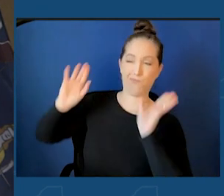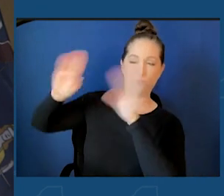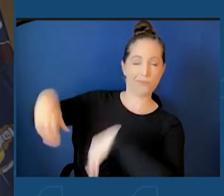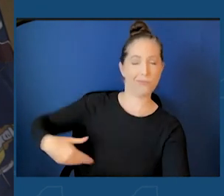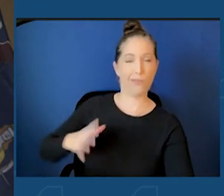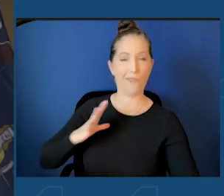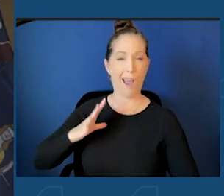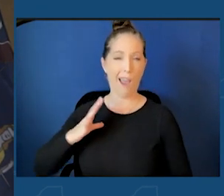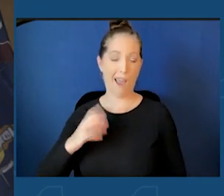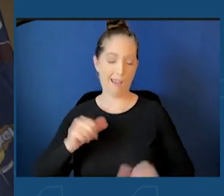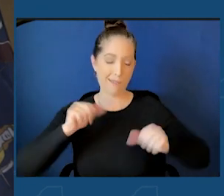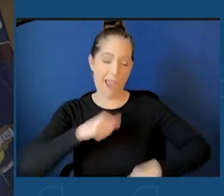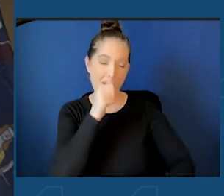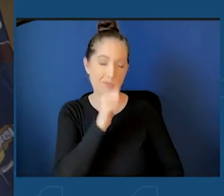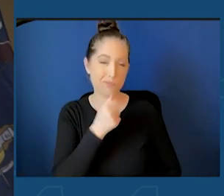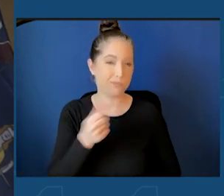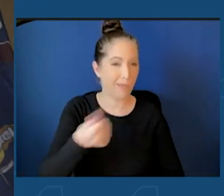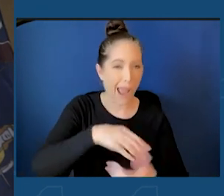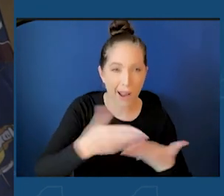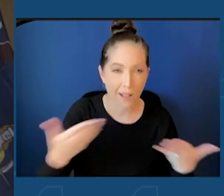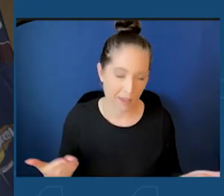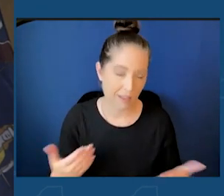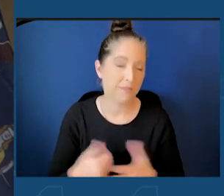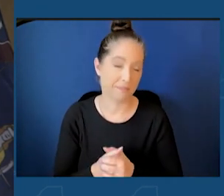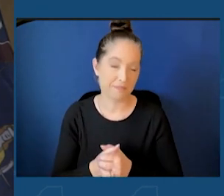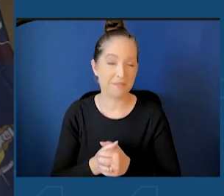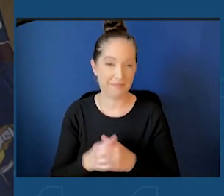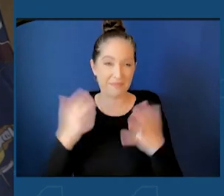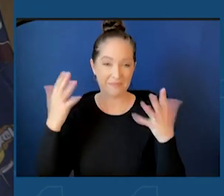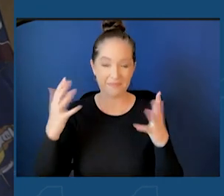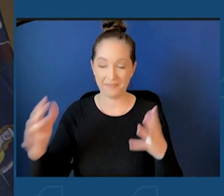courage, young people. I truly, truly would. But